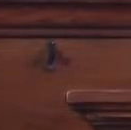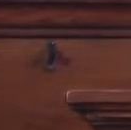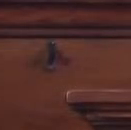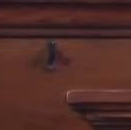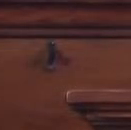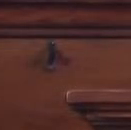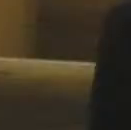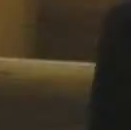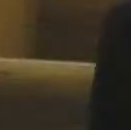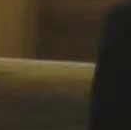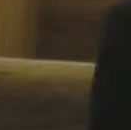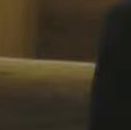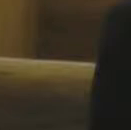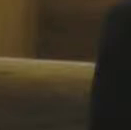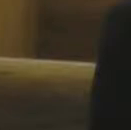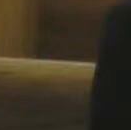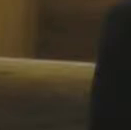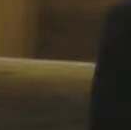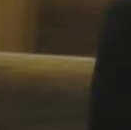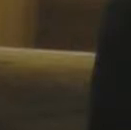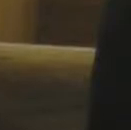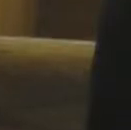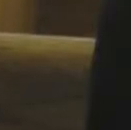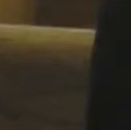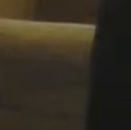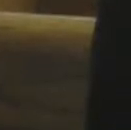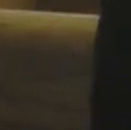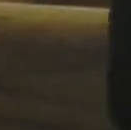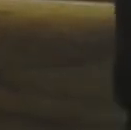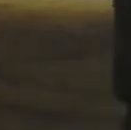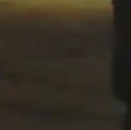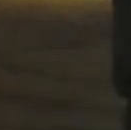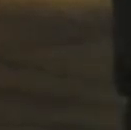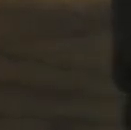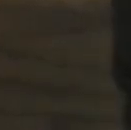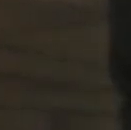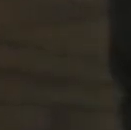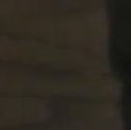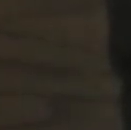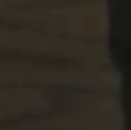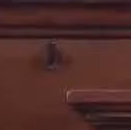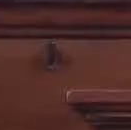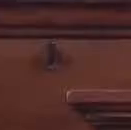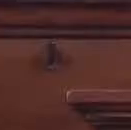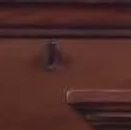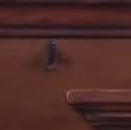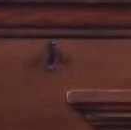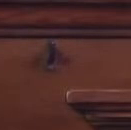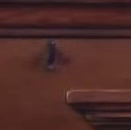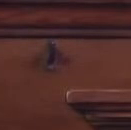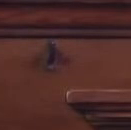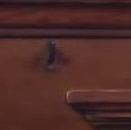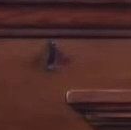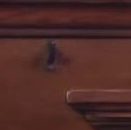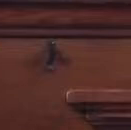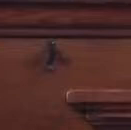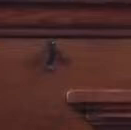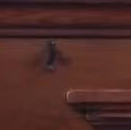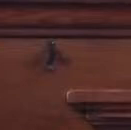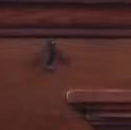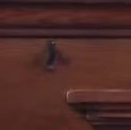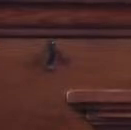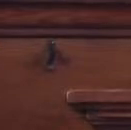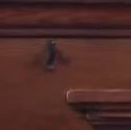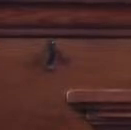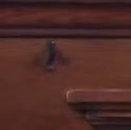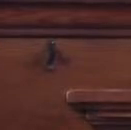these gifts, oh God, so that after everything is said and done, you get all the glory, all the honor, and all the praise. This is